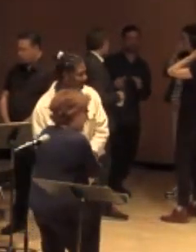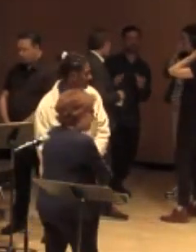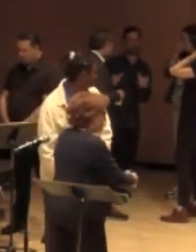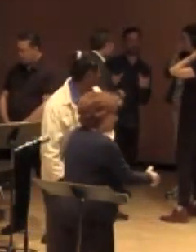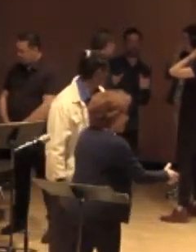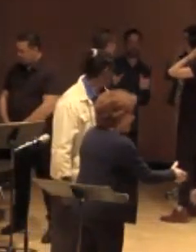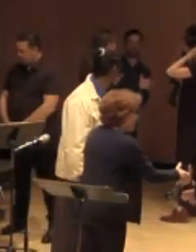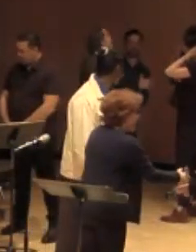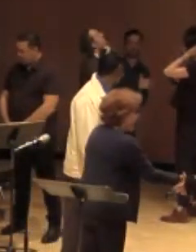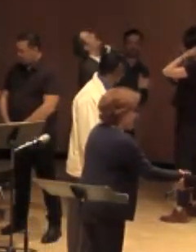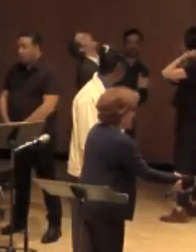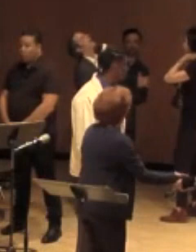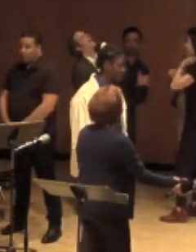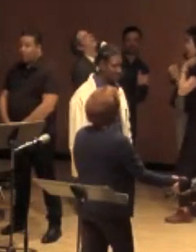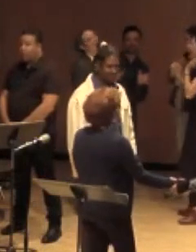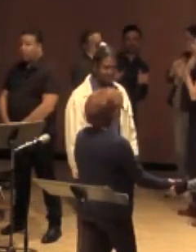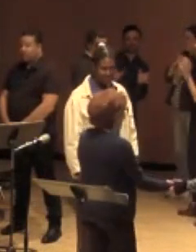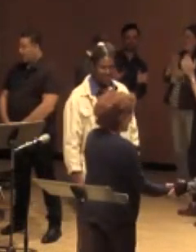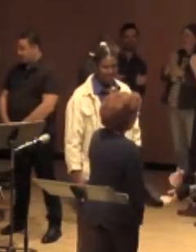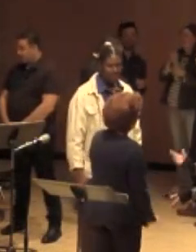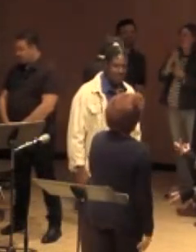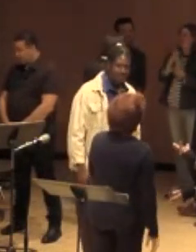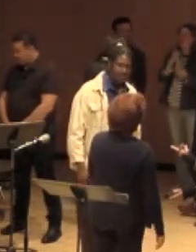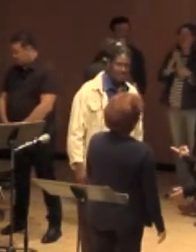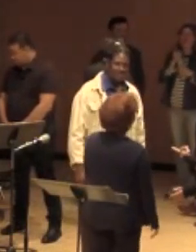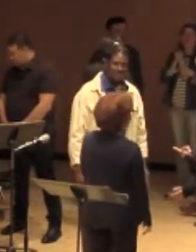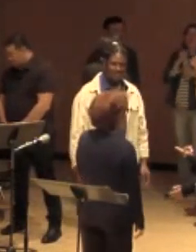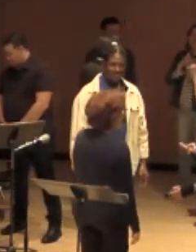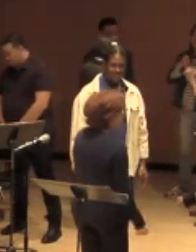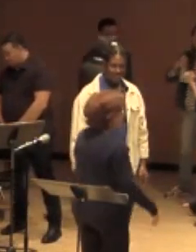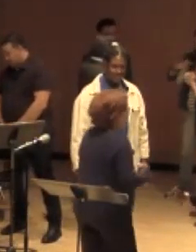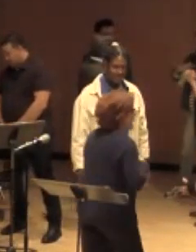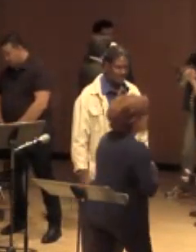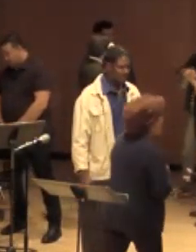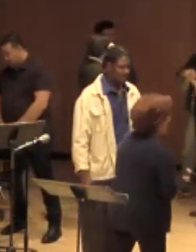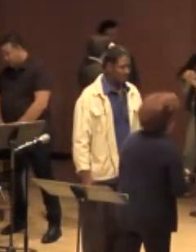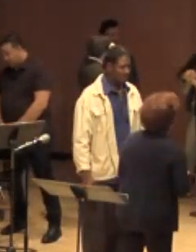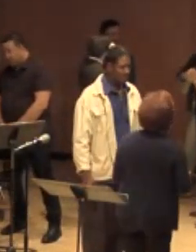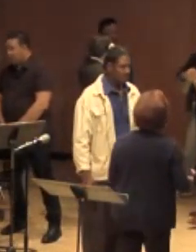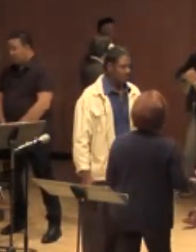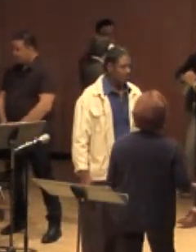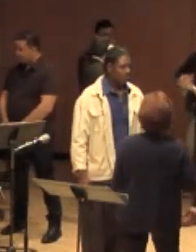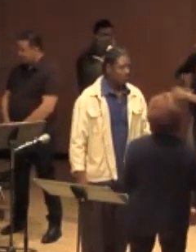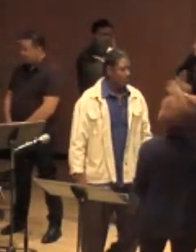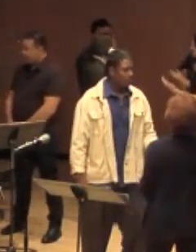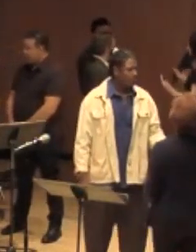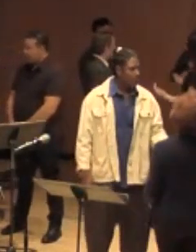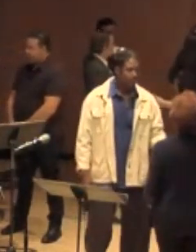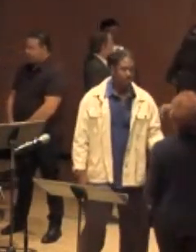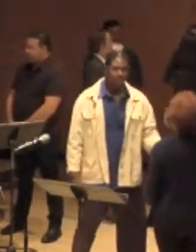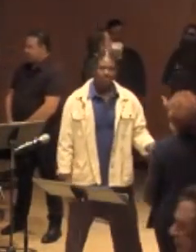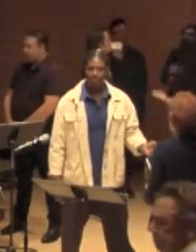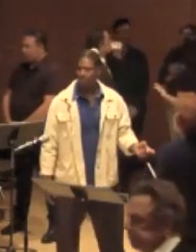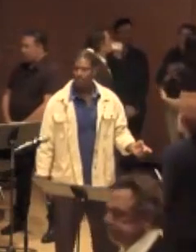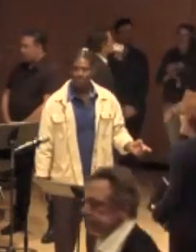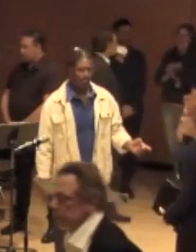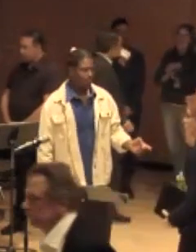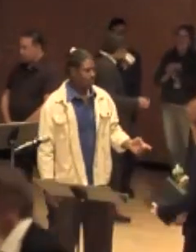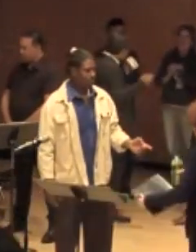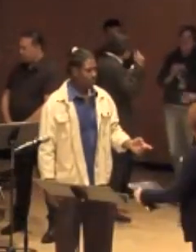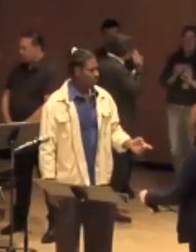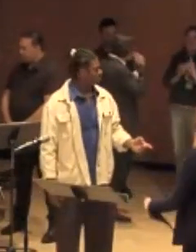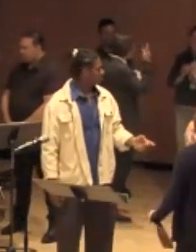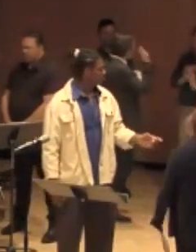getes Artic well now started writing I feel that but as an actor